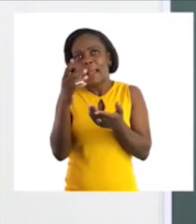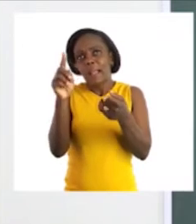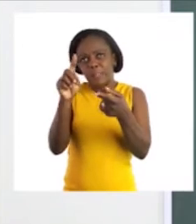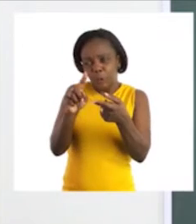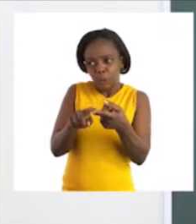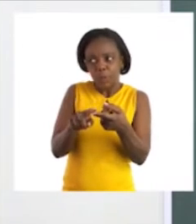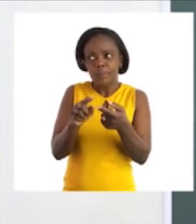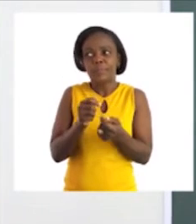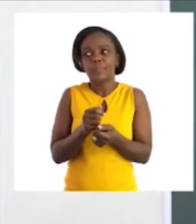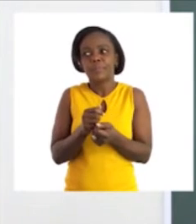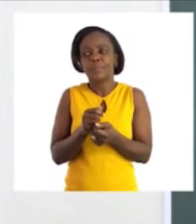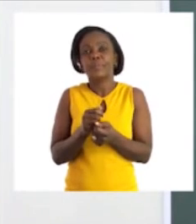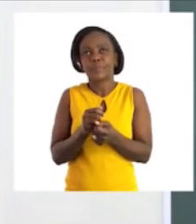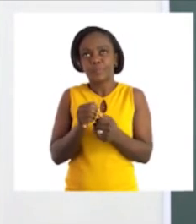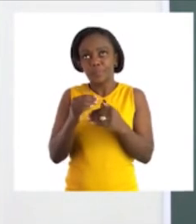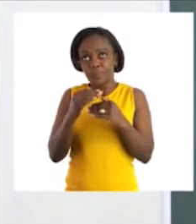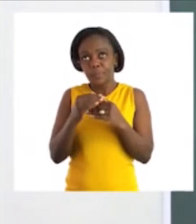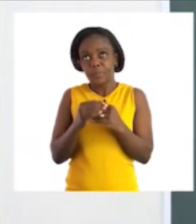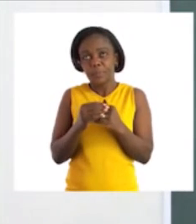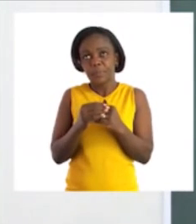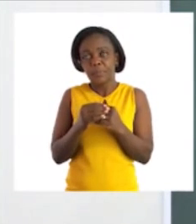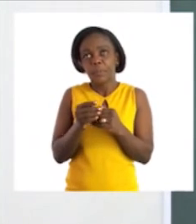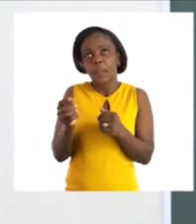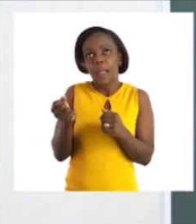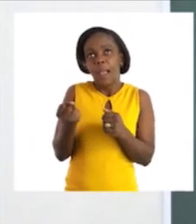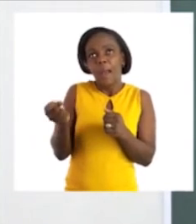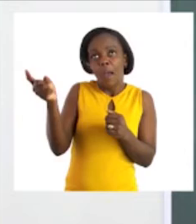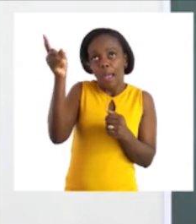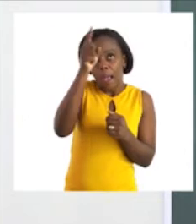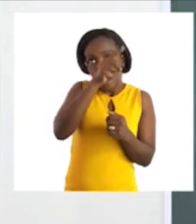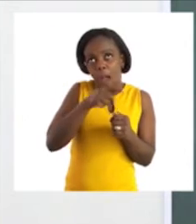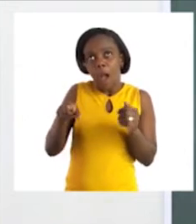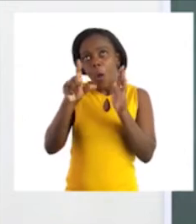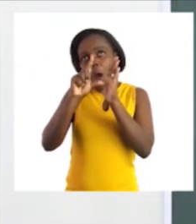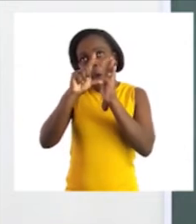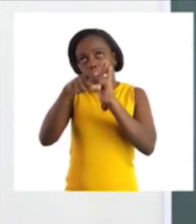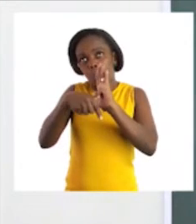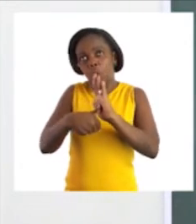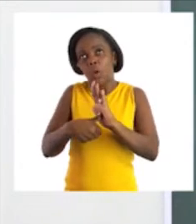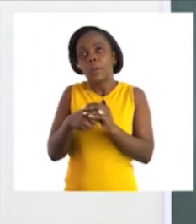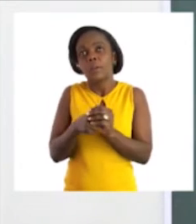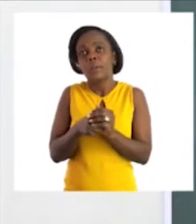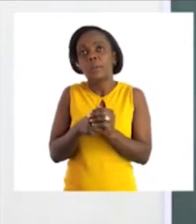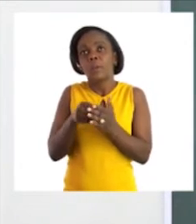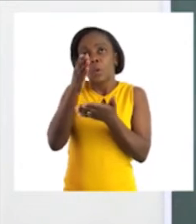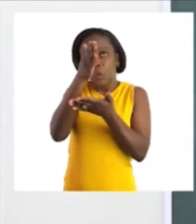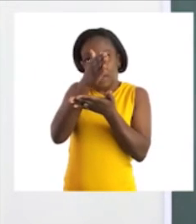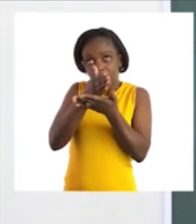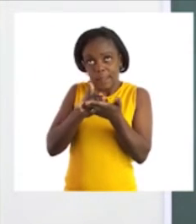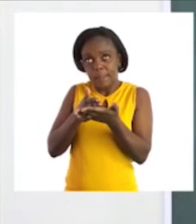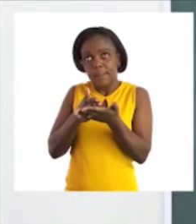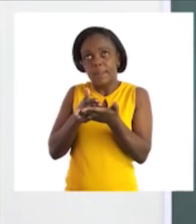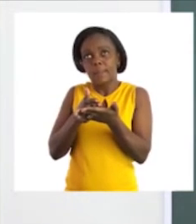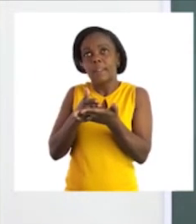All right, we still have our circle, we have our clock. Now we said when we cut it in the middle here, it's